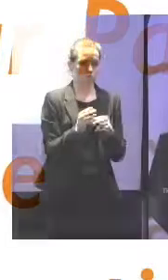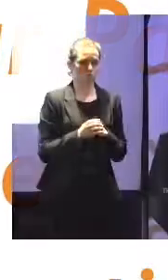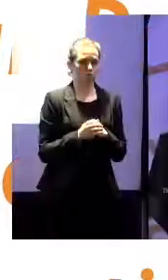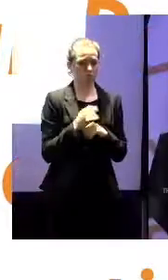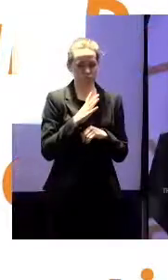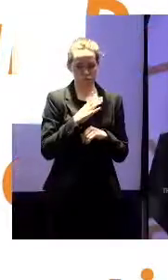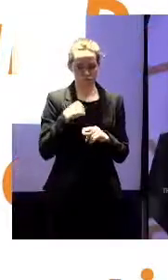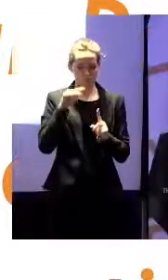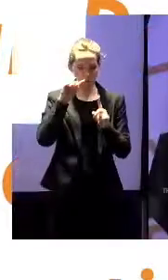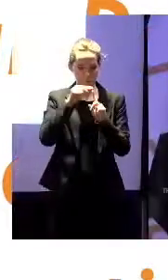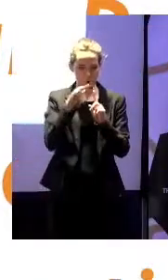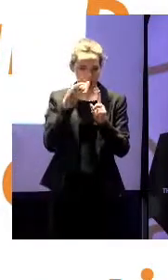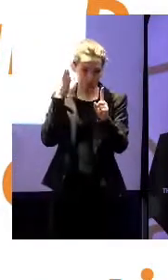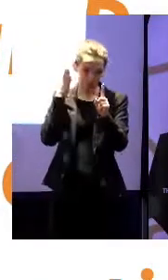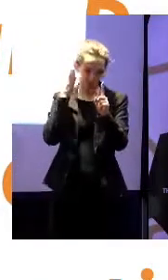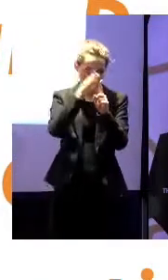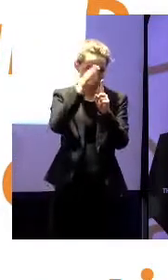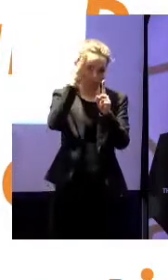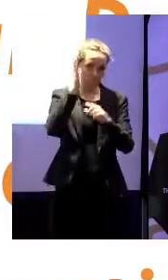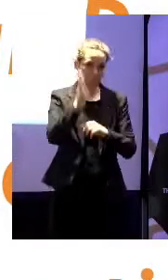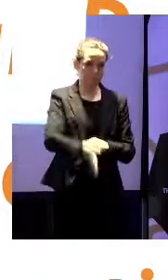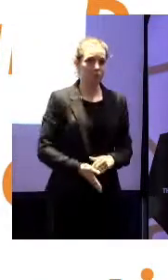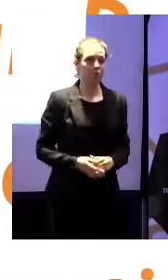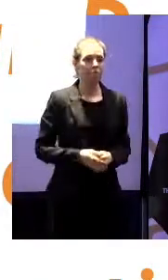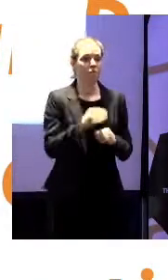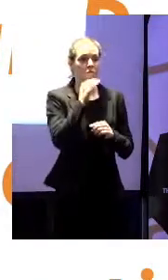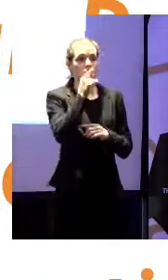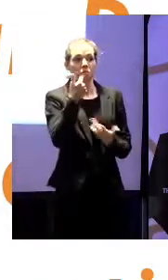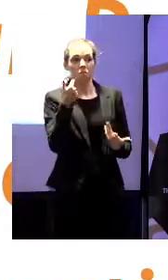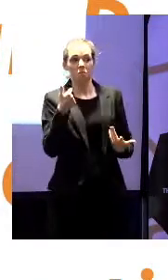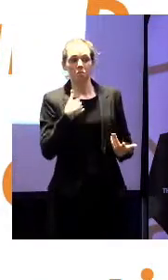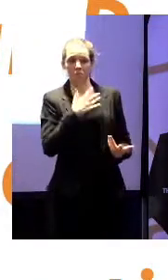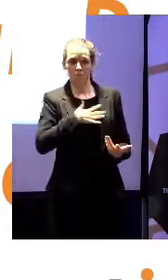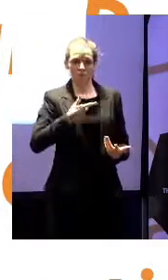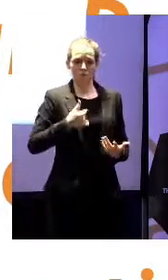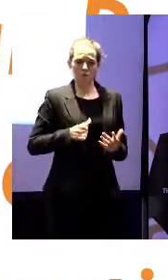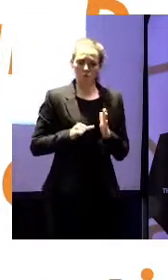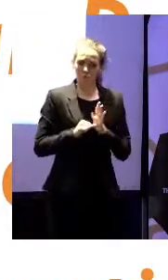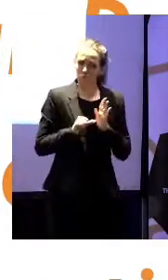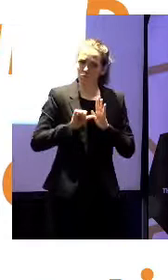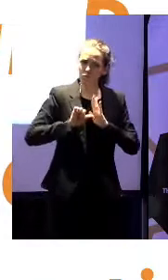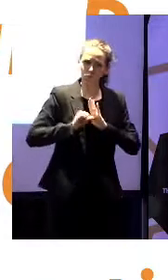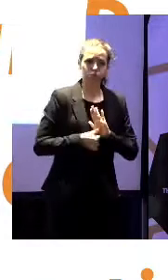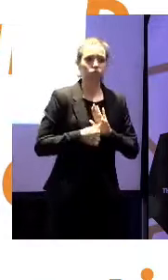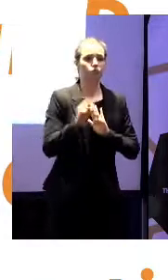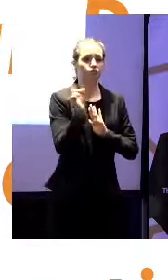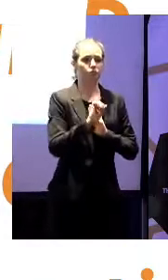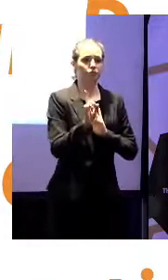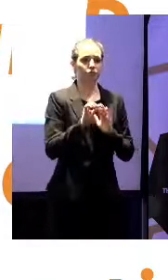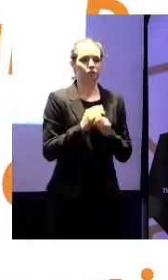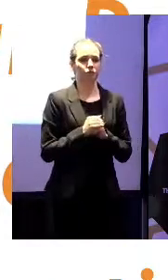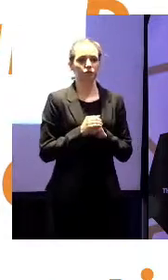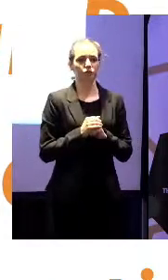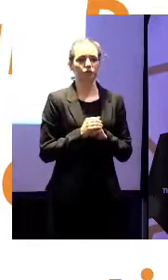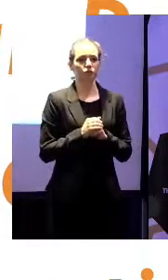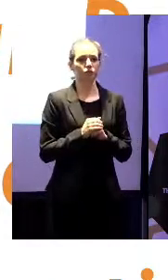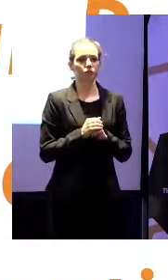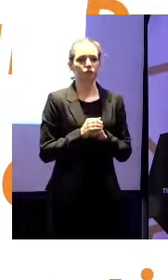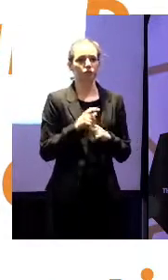straight to the point, especially I think much emphasis has been made on the importance